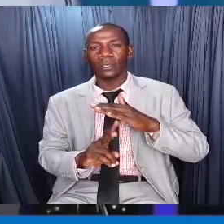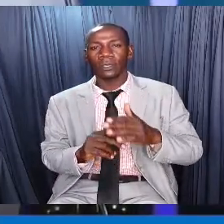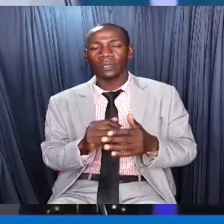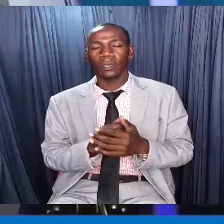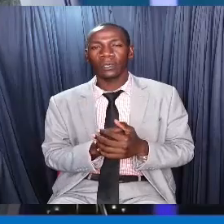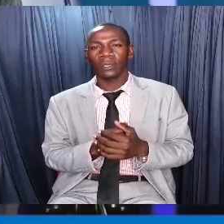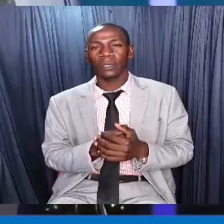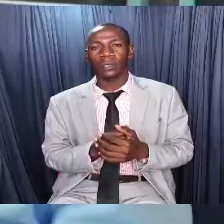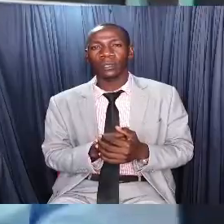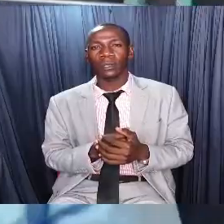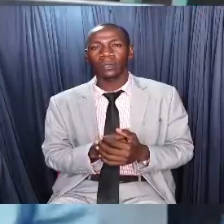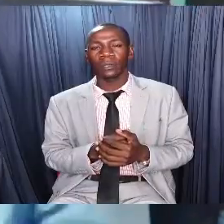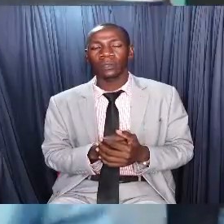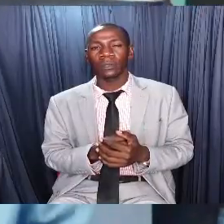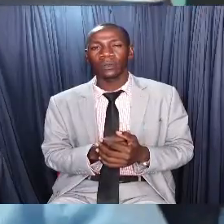prophecy.